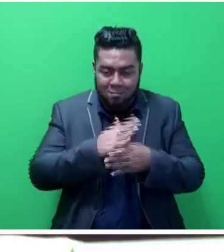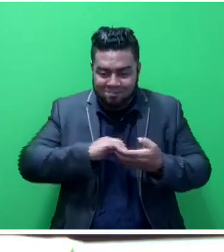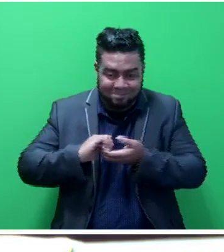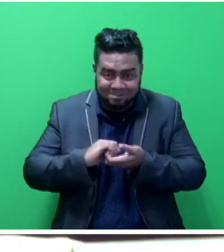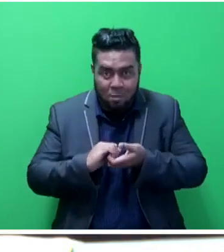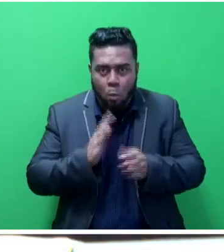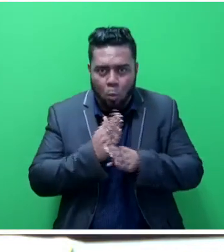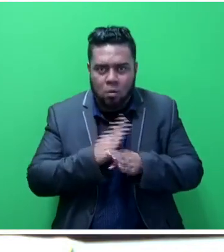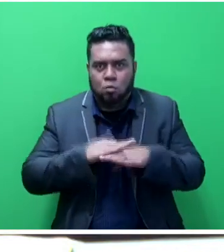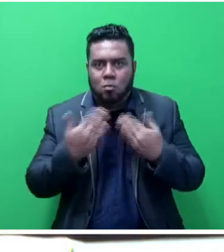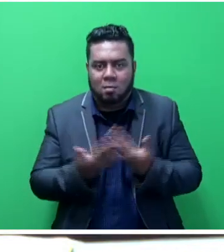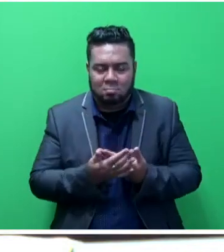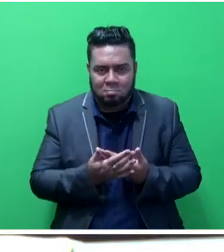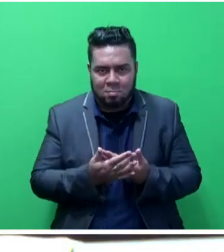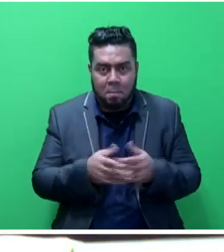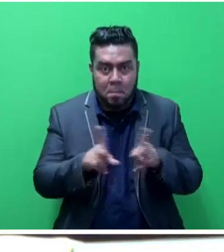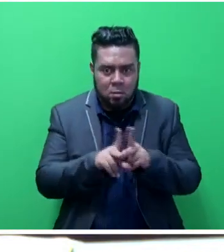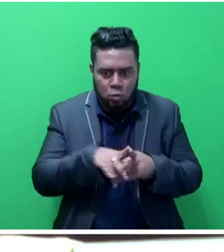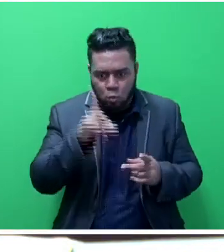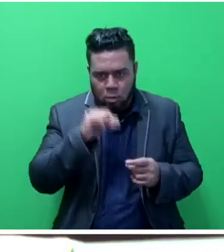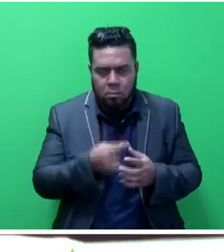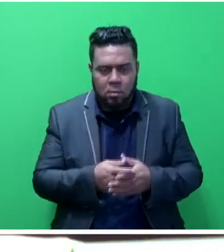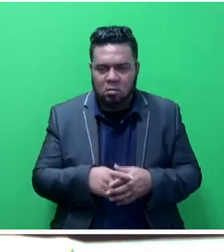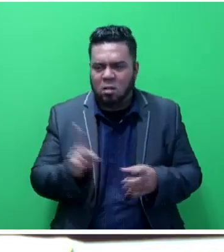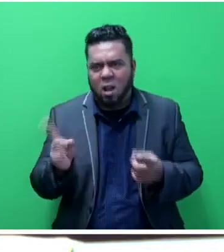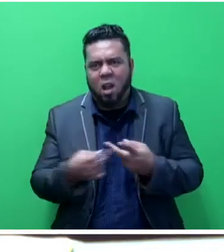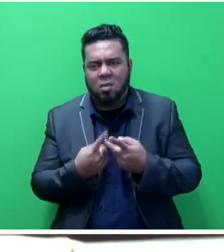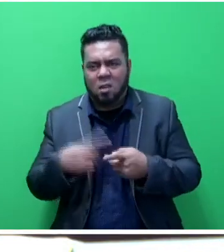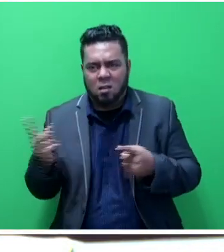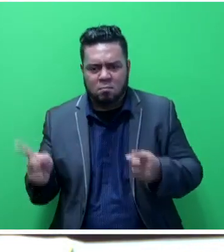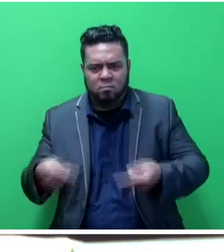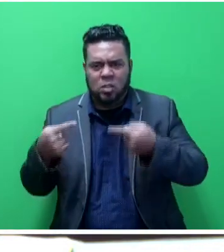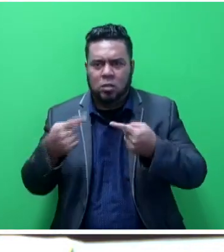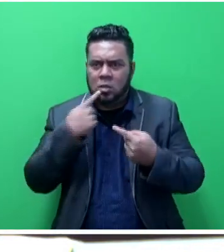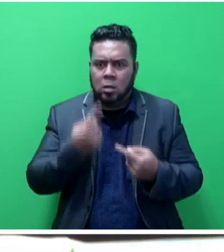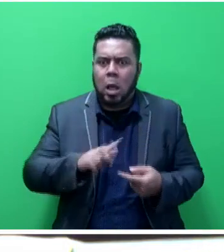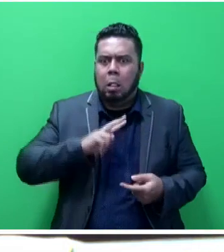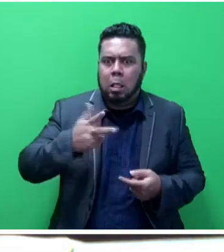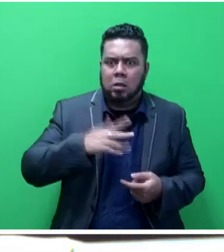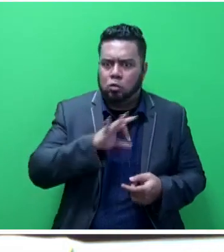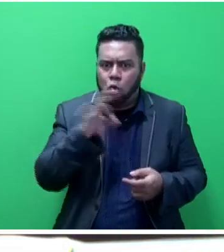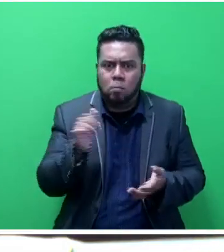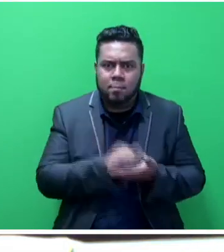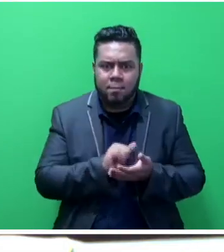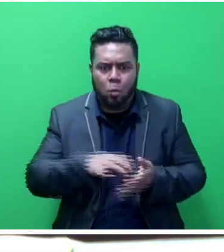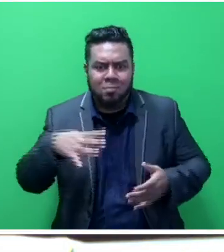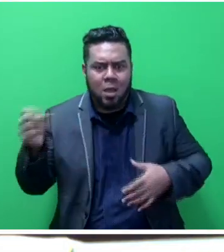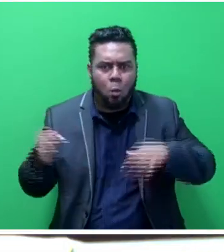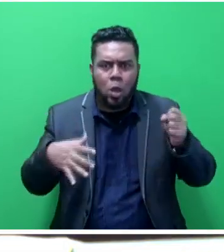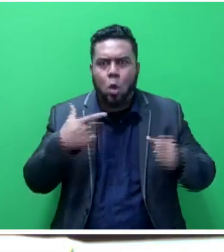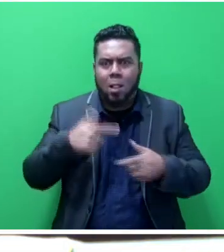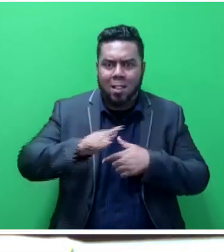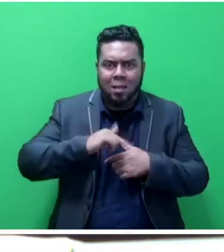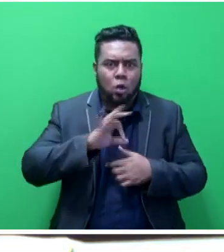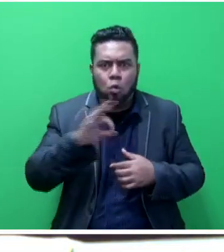than the other side going around on the ground saying that land is insecure, they'll take away your land, don't renew